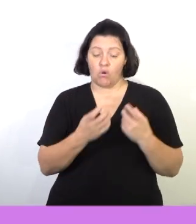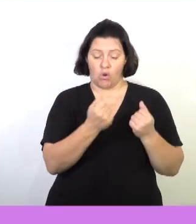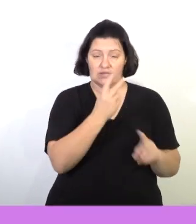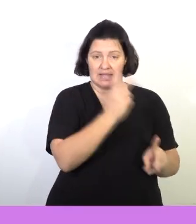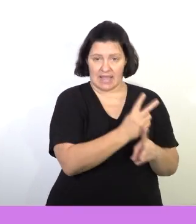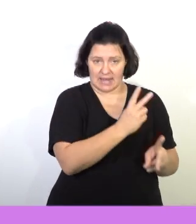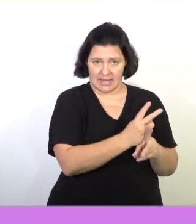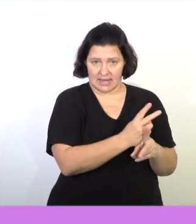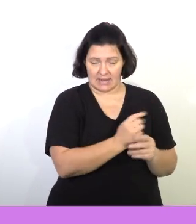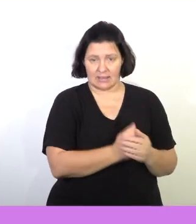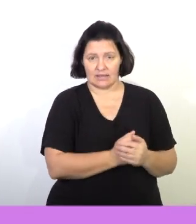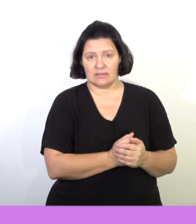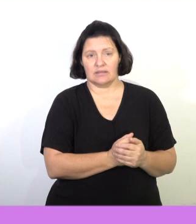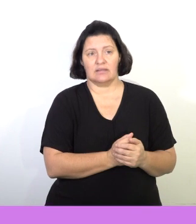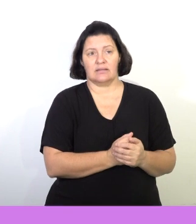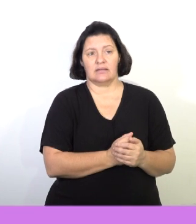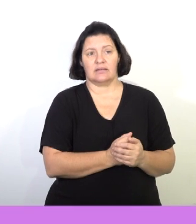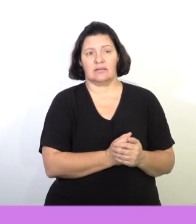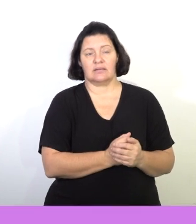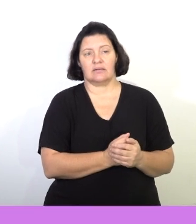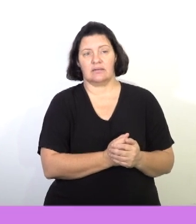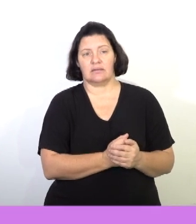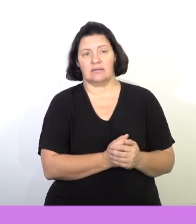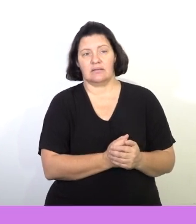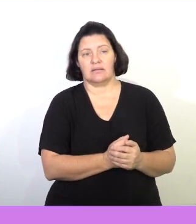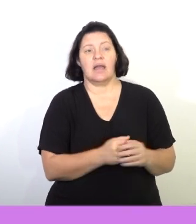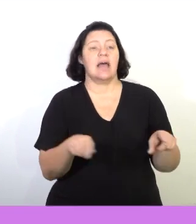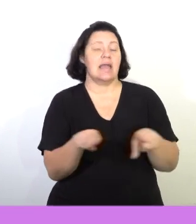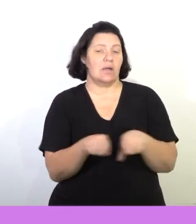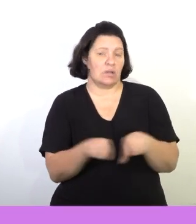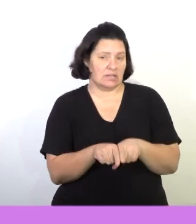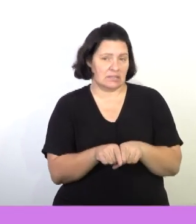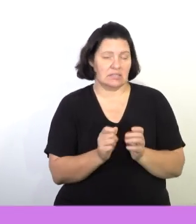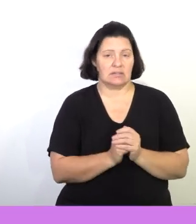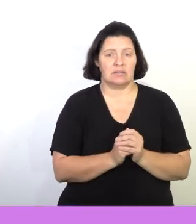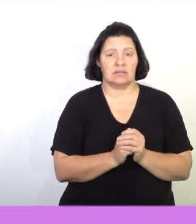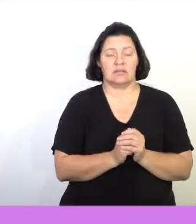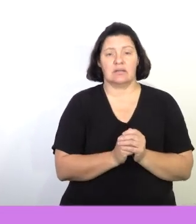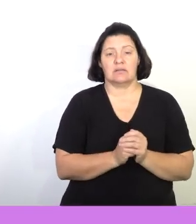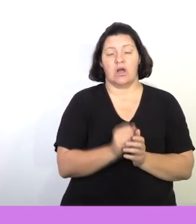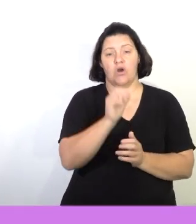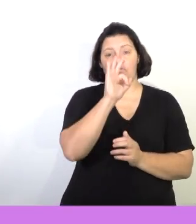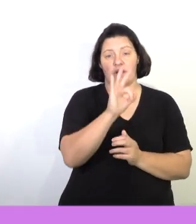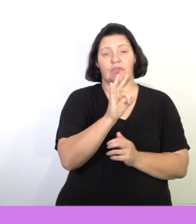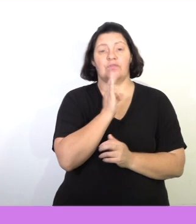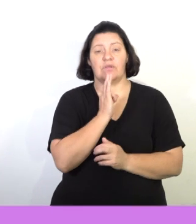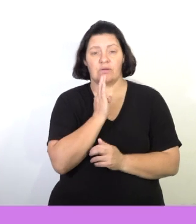say cost again. Cost is equals to